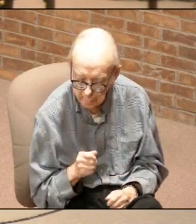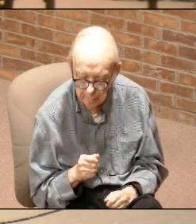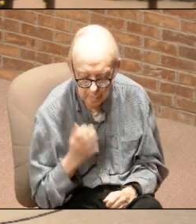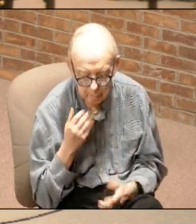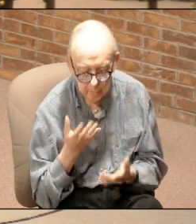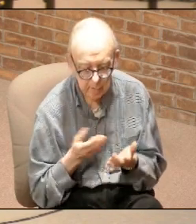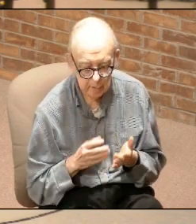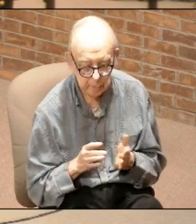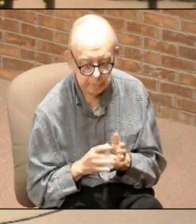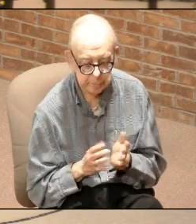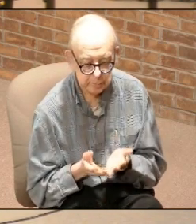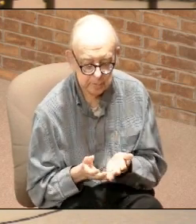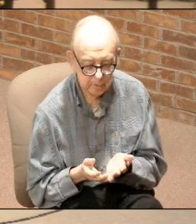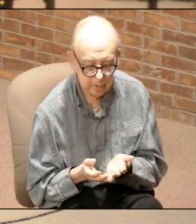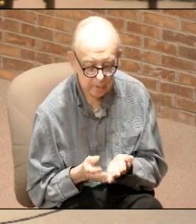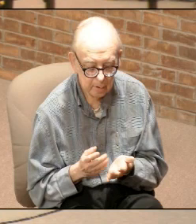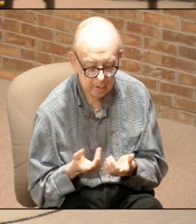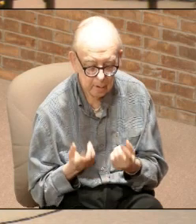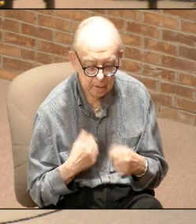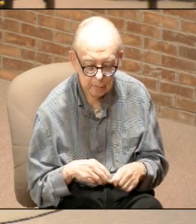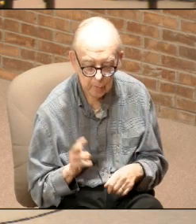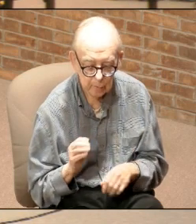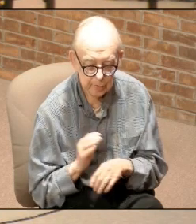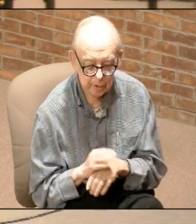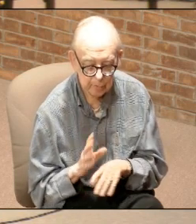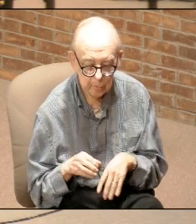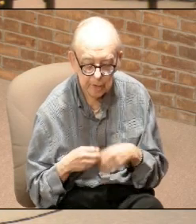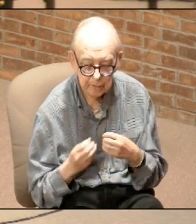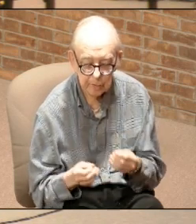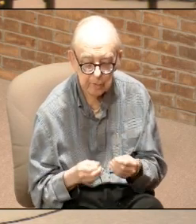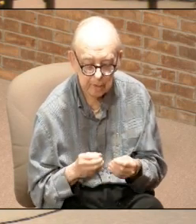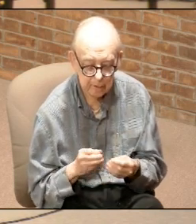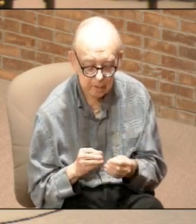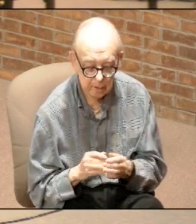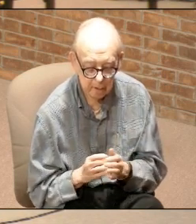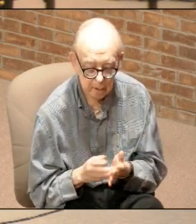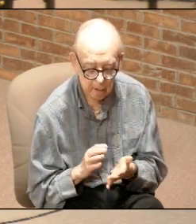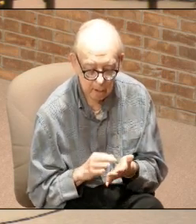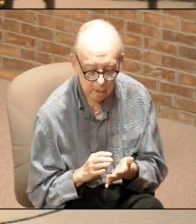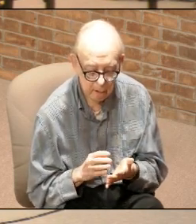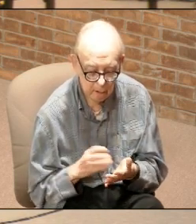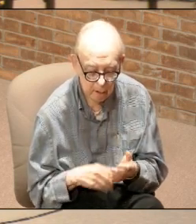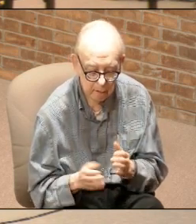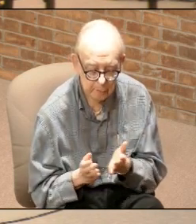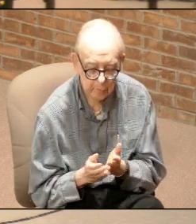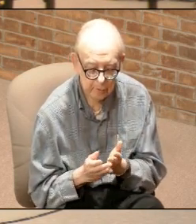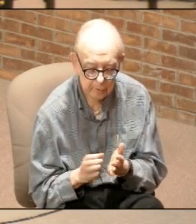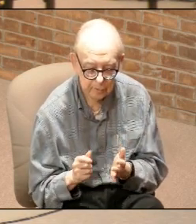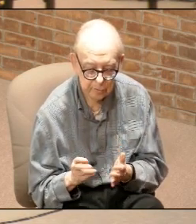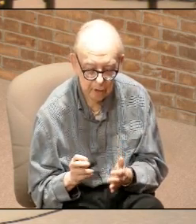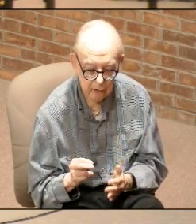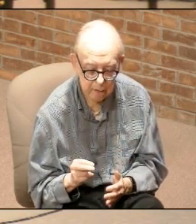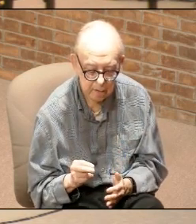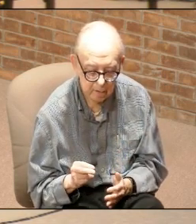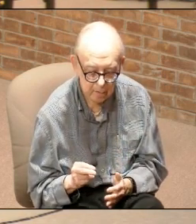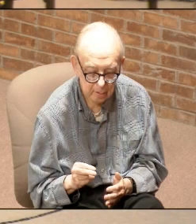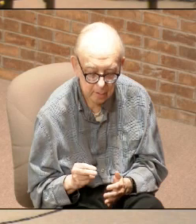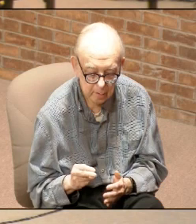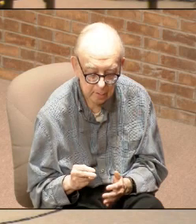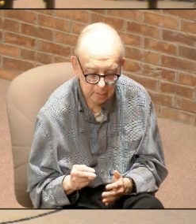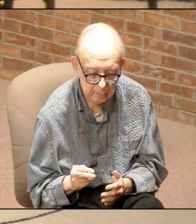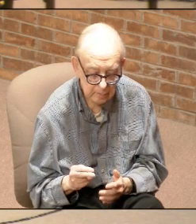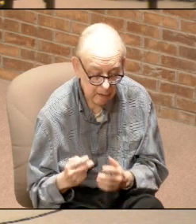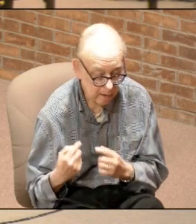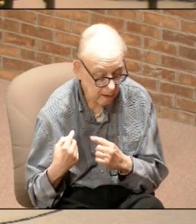if you want a bible study come on wednesday night we'll give you a bible study we have been in the book of john it's